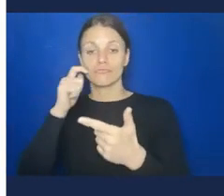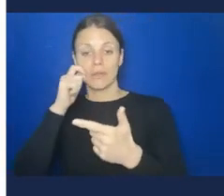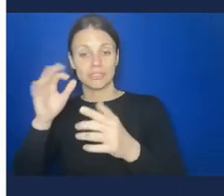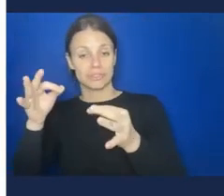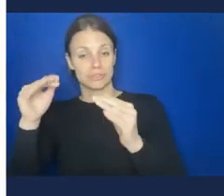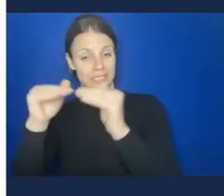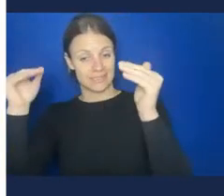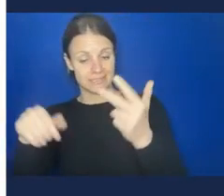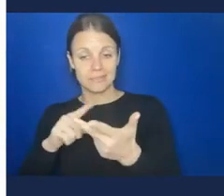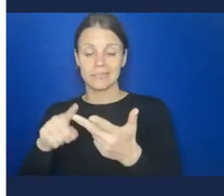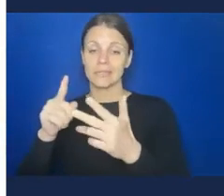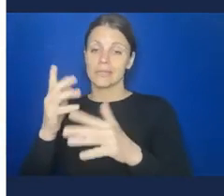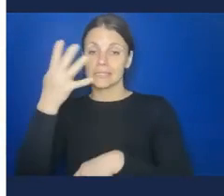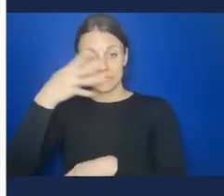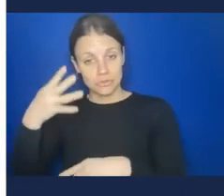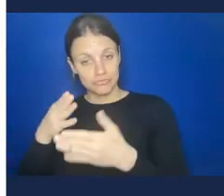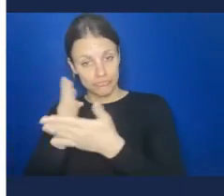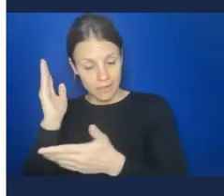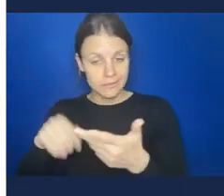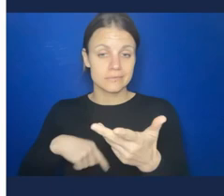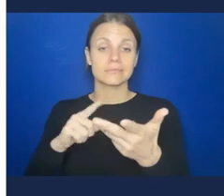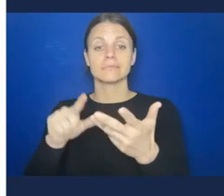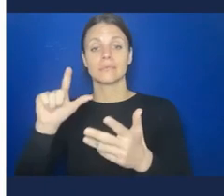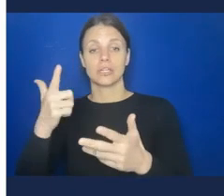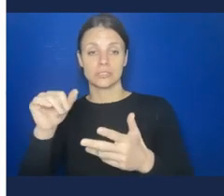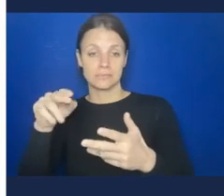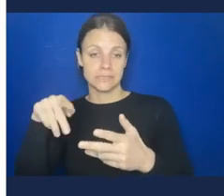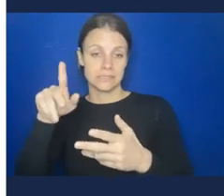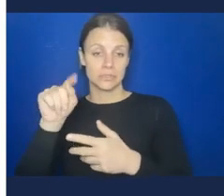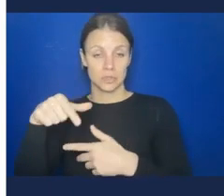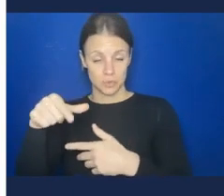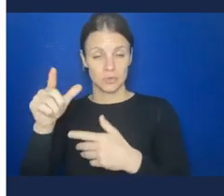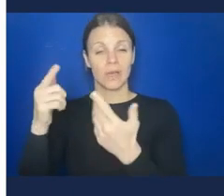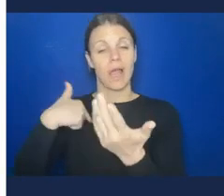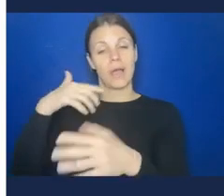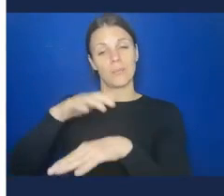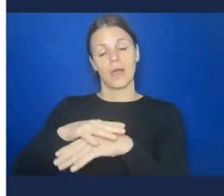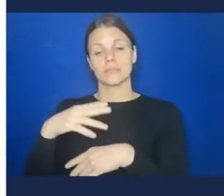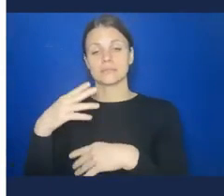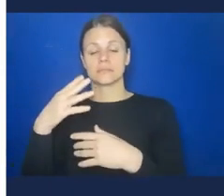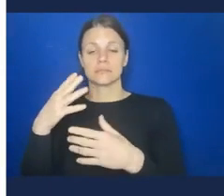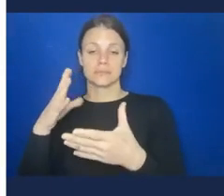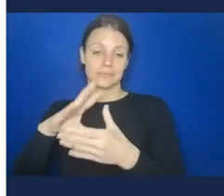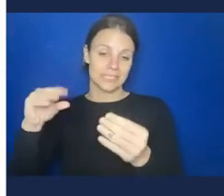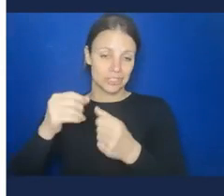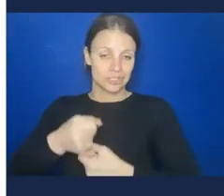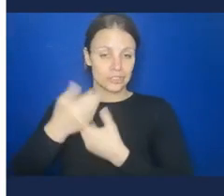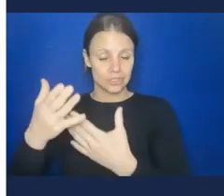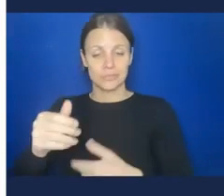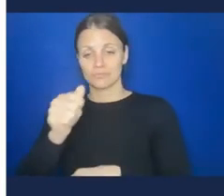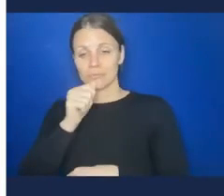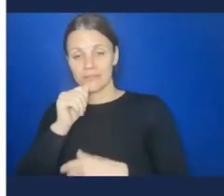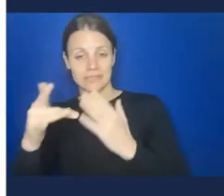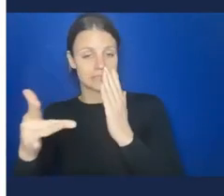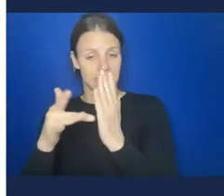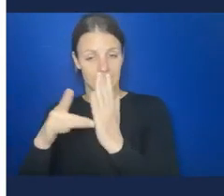rights, all LGBTQ. I'm on our speech, privacy, and technology project, where we deal with First